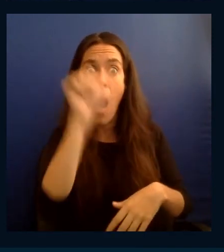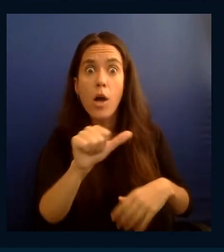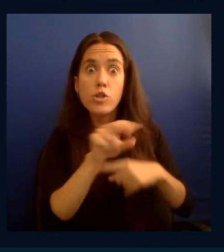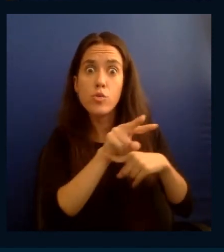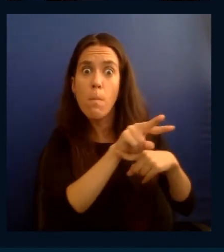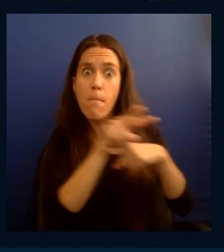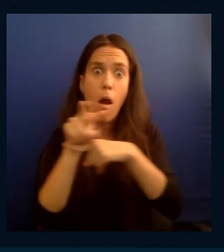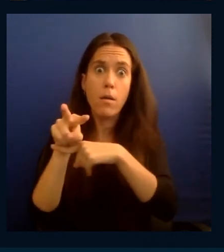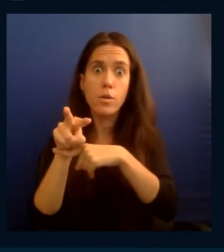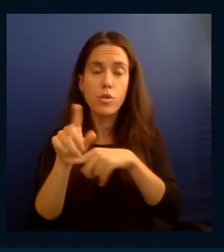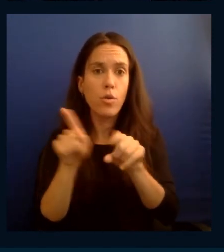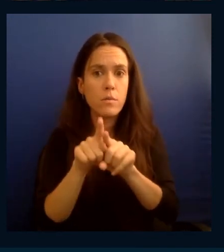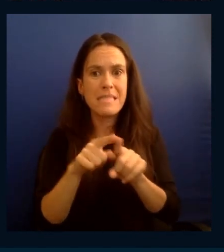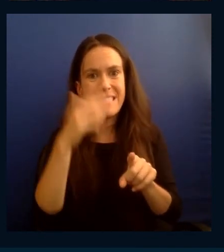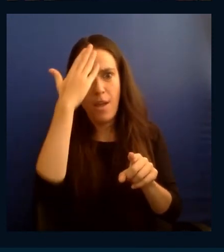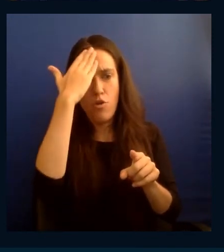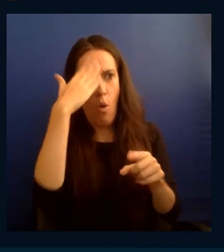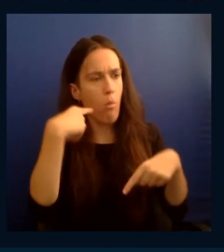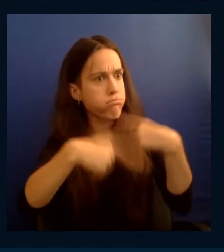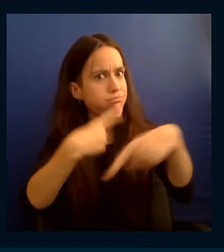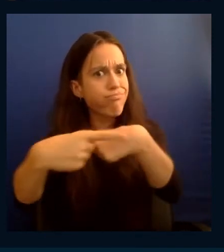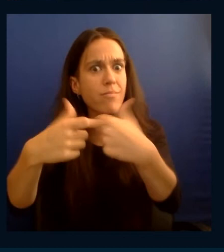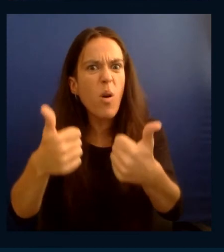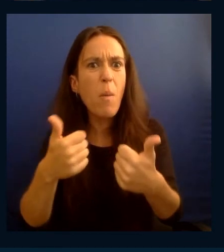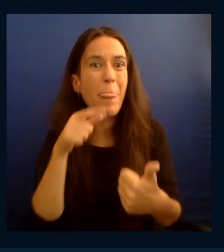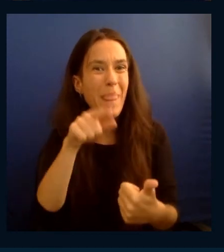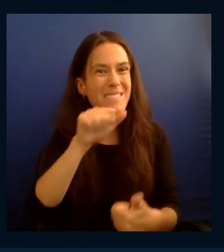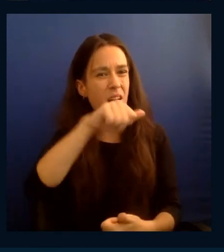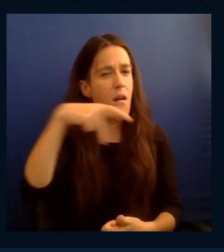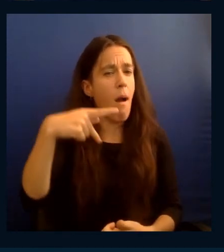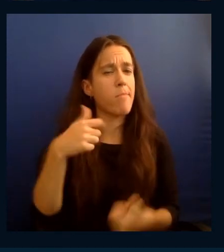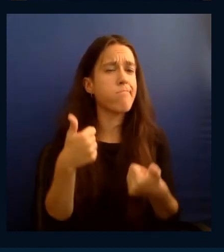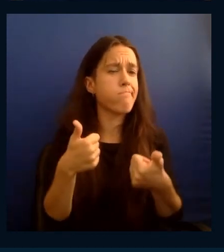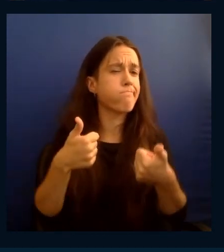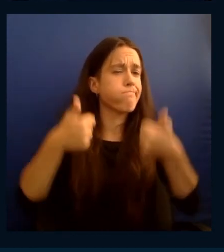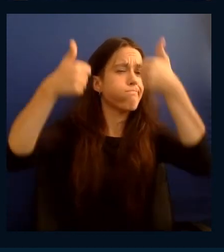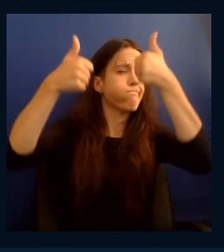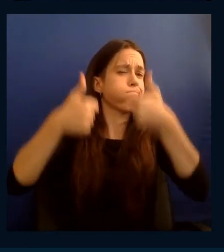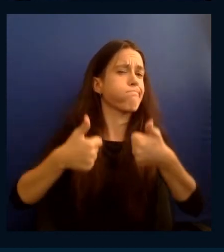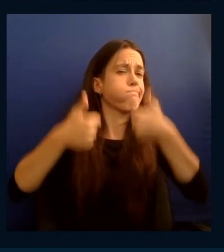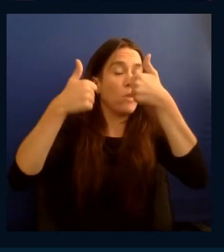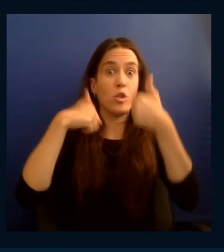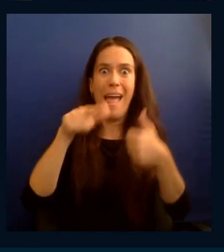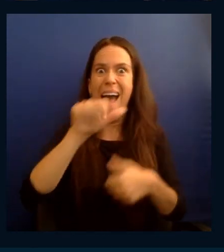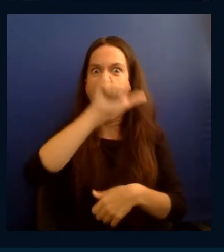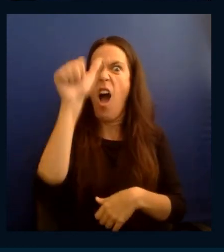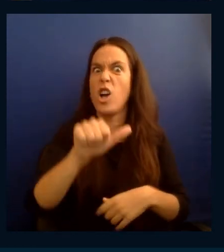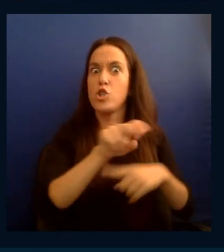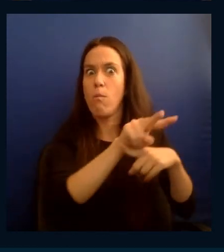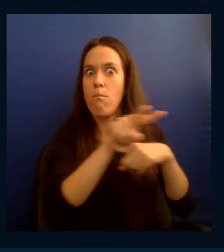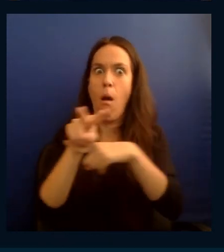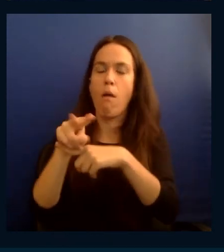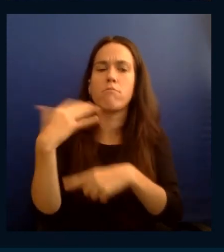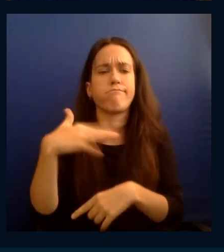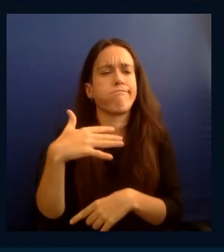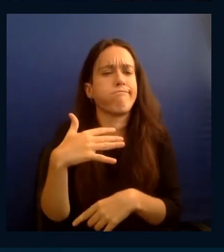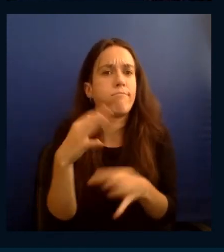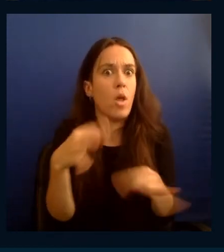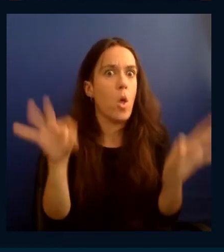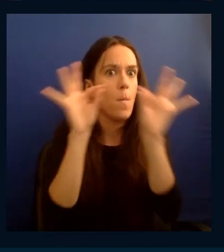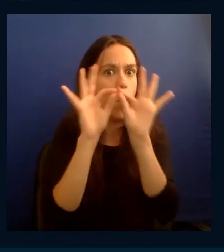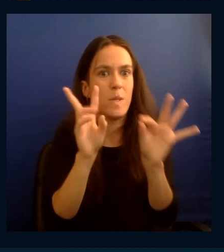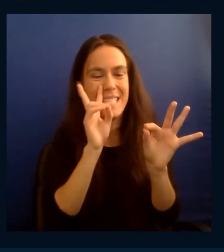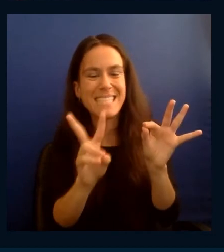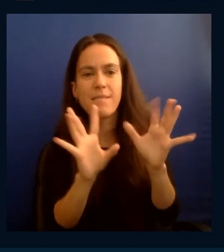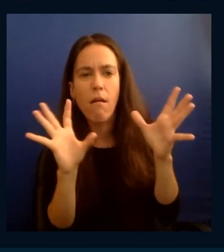running in staging, but how well is this app really performing? So being able to query Azure Monitor is really important. Or maybe query the work items and make sure we're